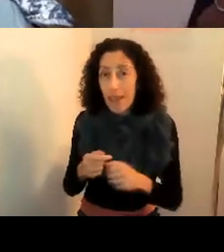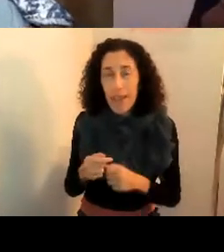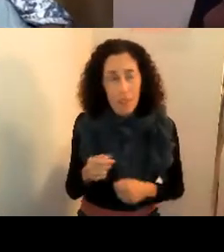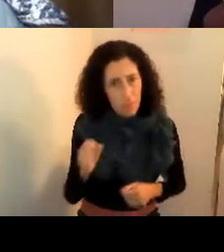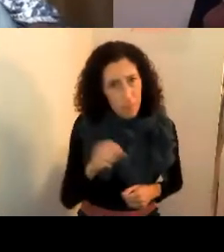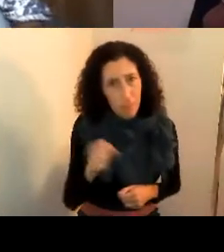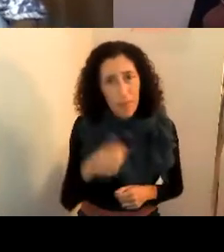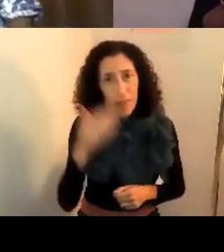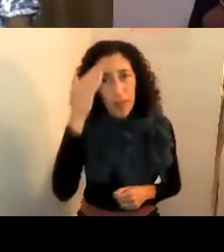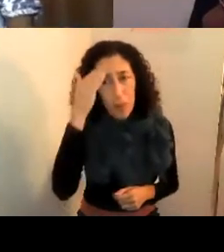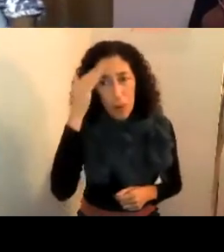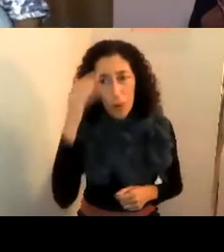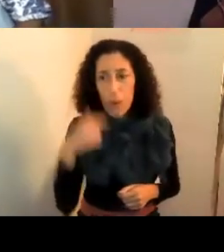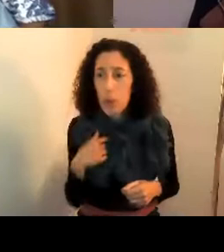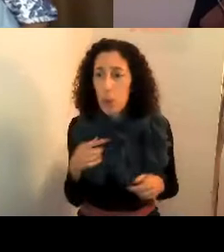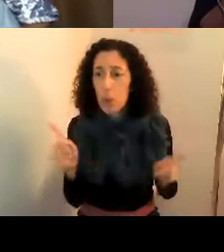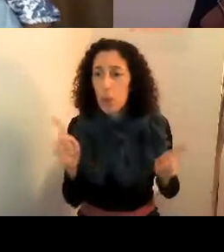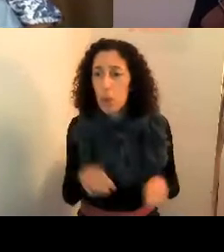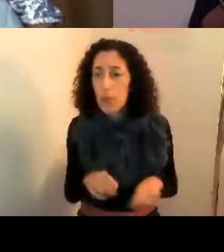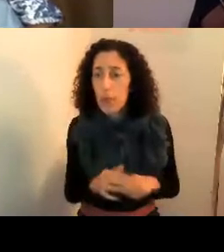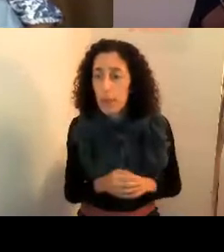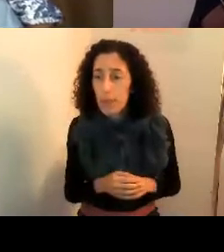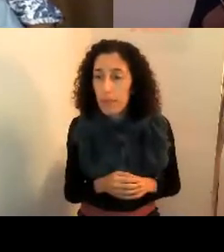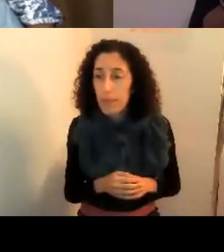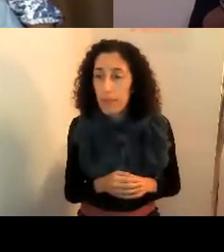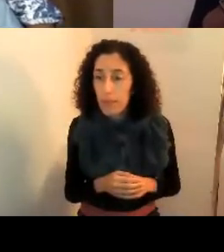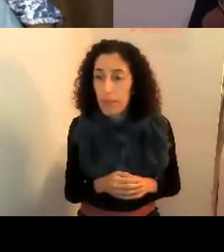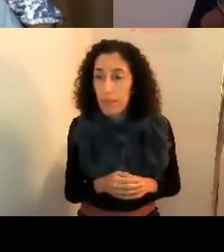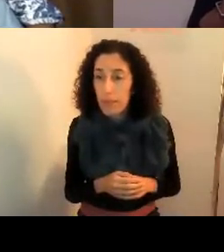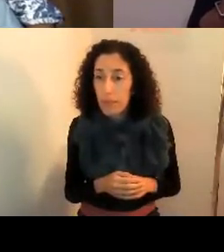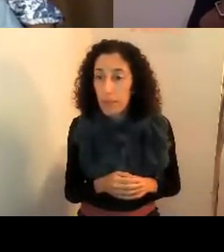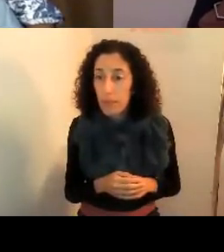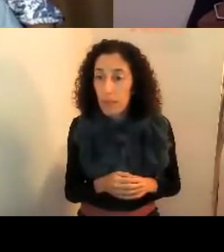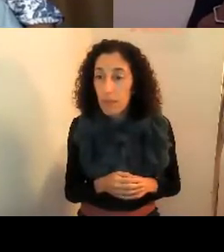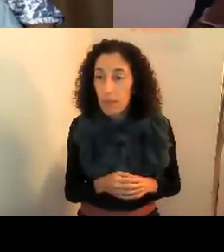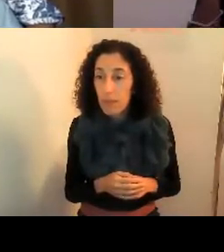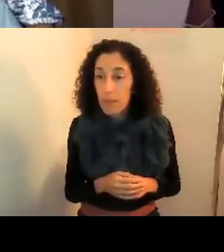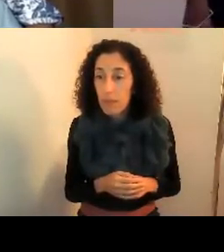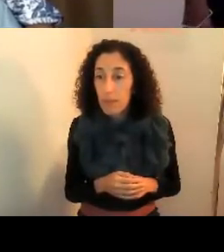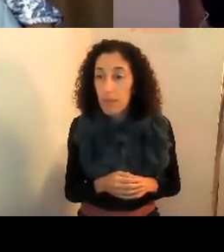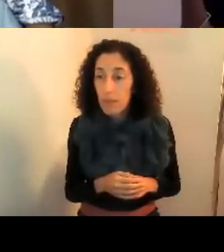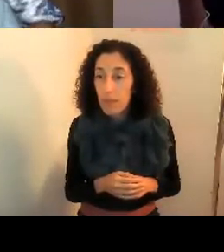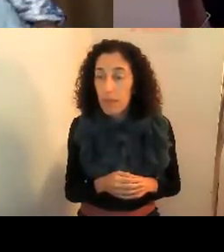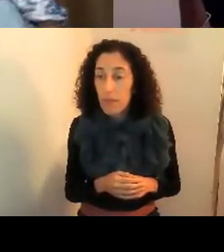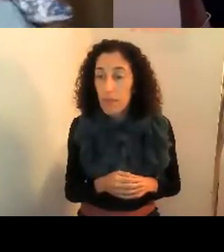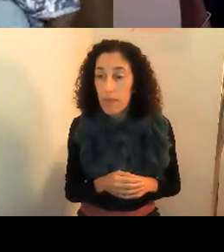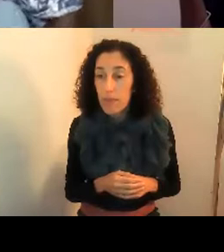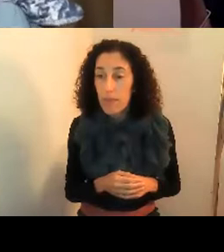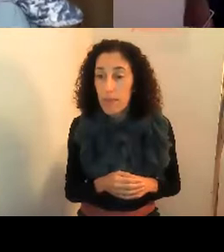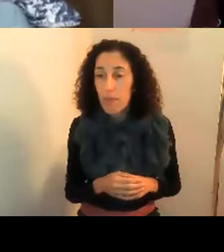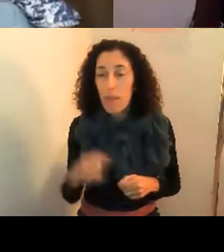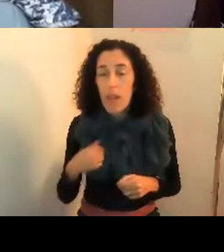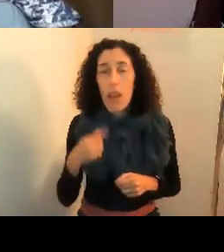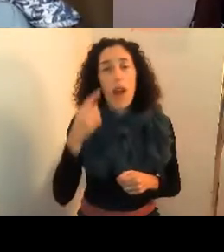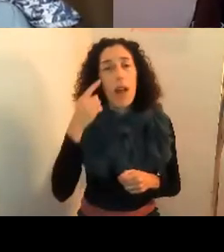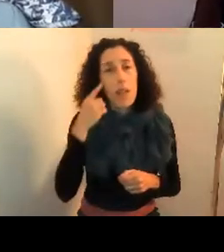it's, you know, without centering whiteness, without centering colonization, I do think there's a conversation that needs to be had about